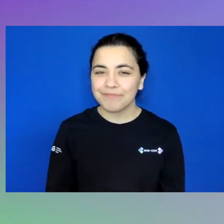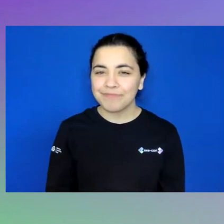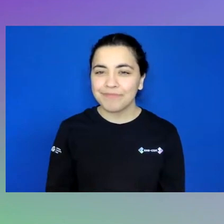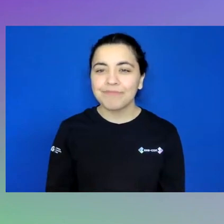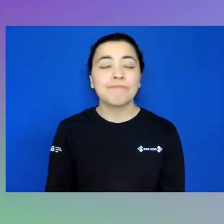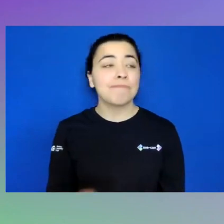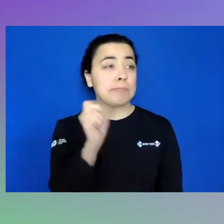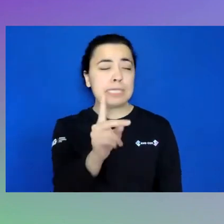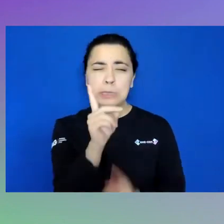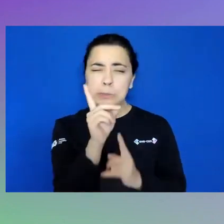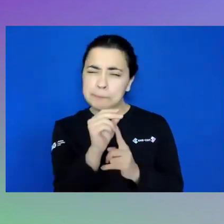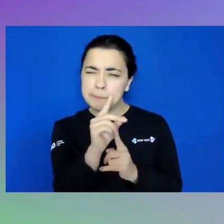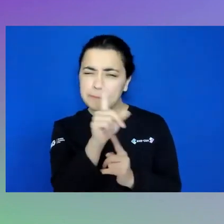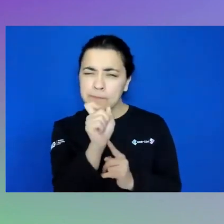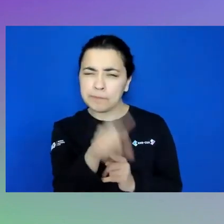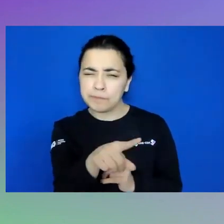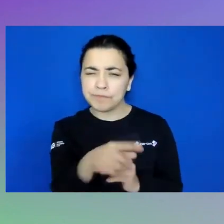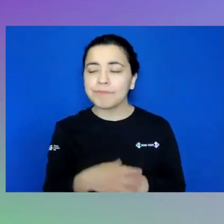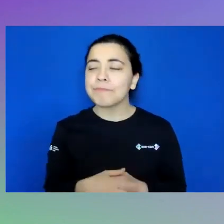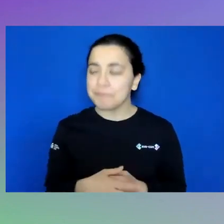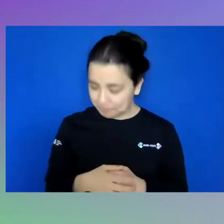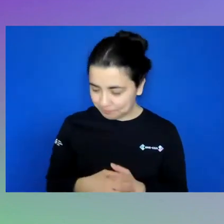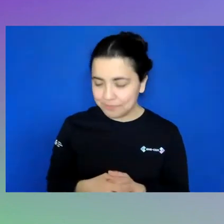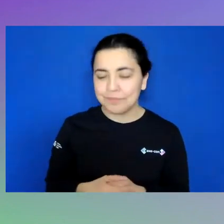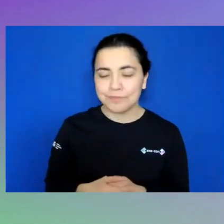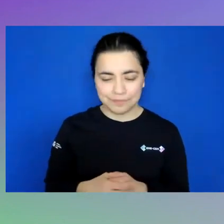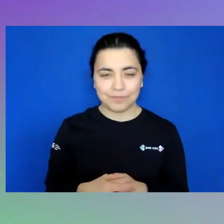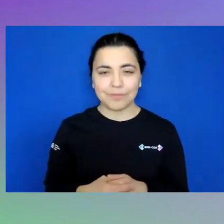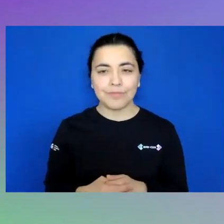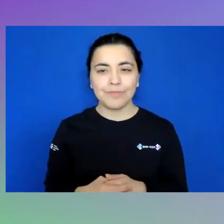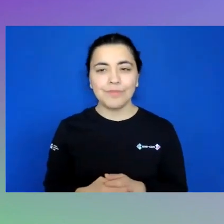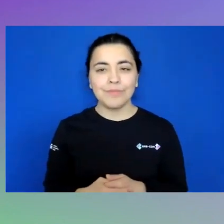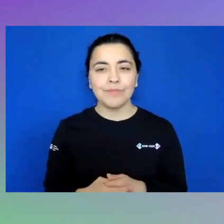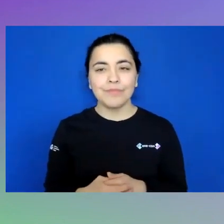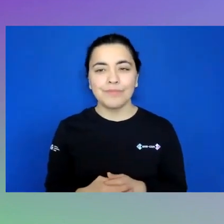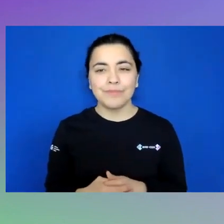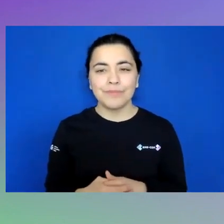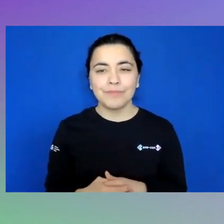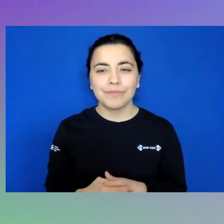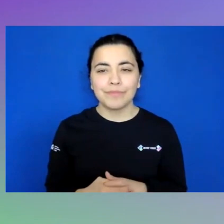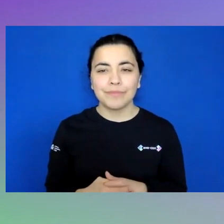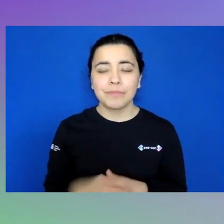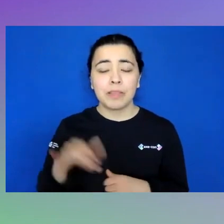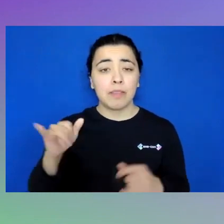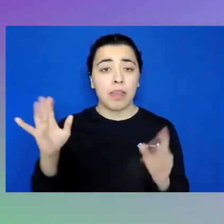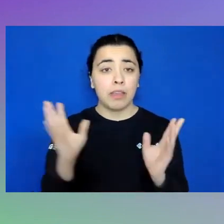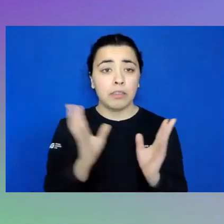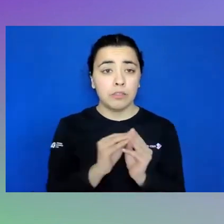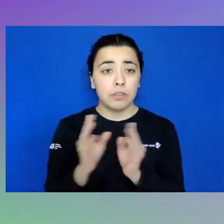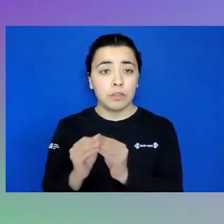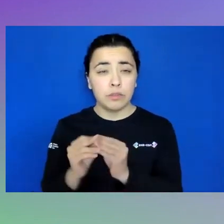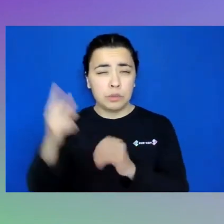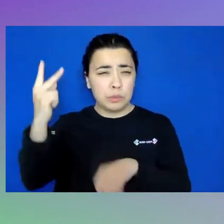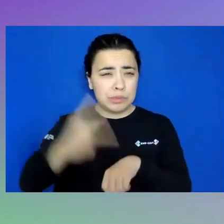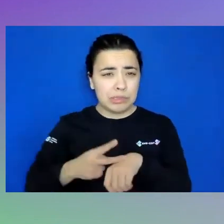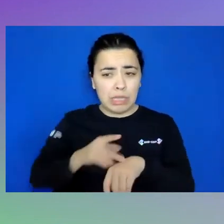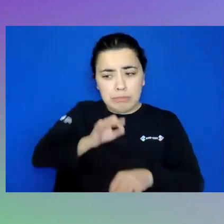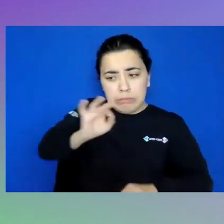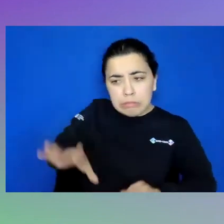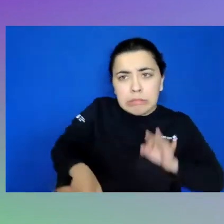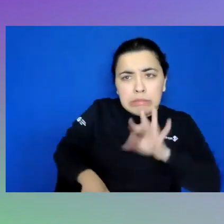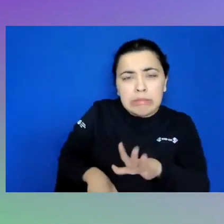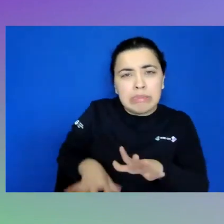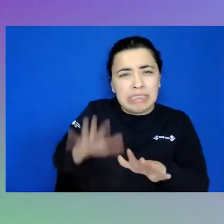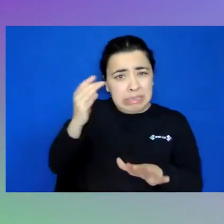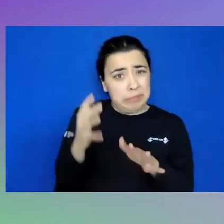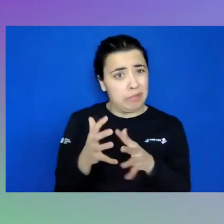let's get one more in here. Right. Knowledge sessions 2 times a week, Joppy asks. It seems like a lot. Do you have things